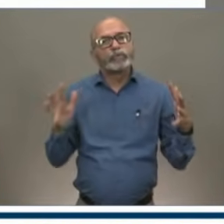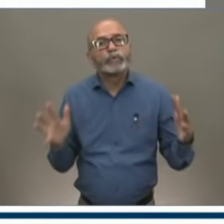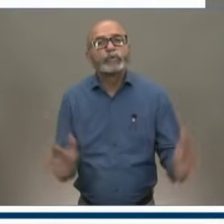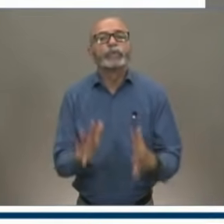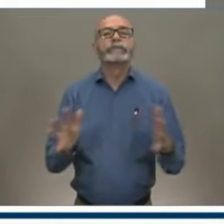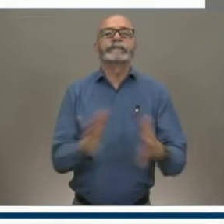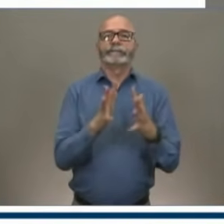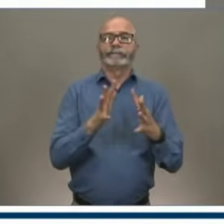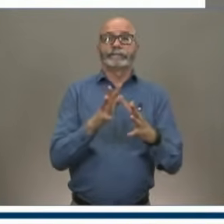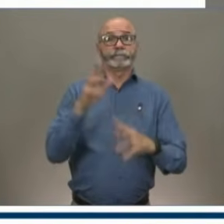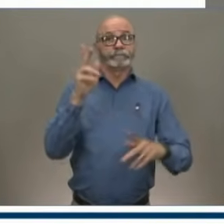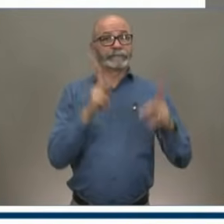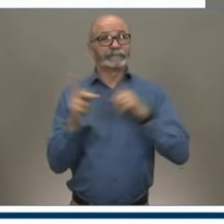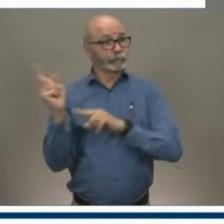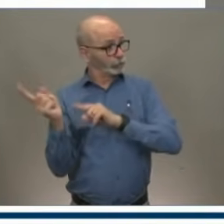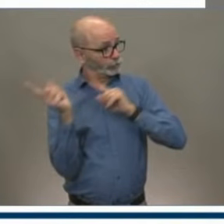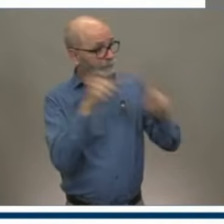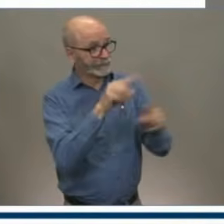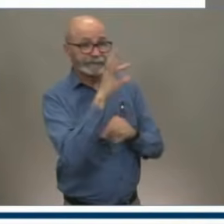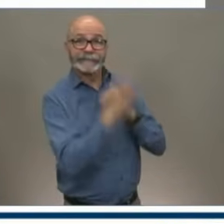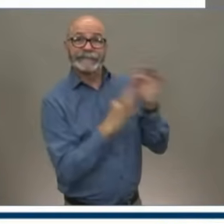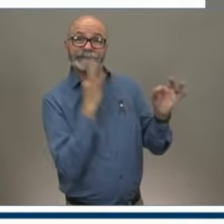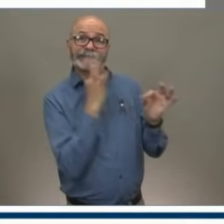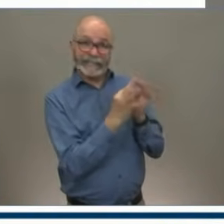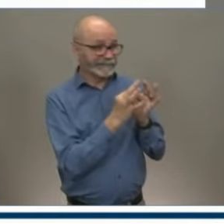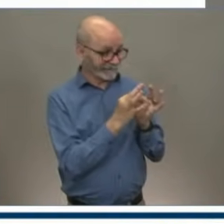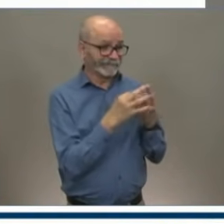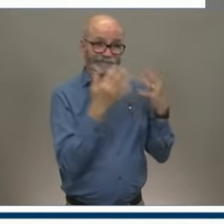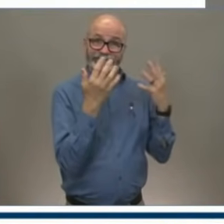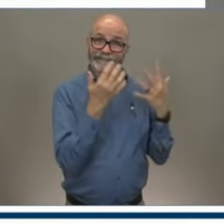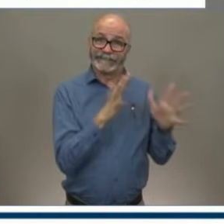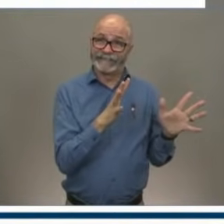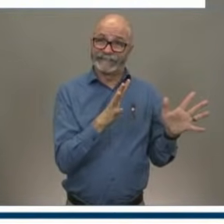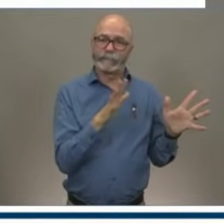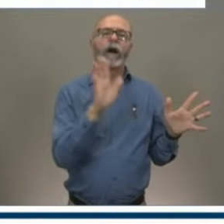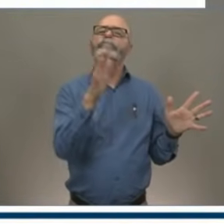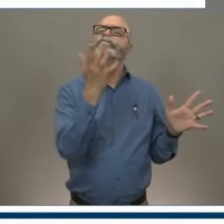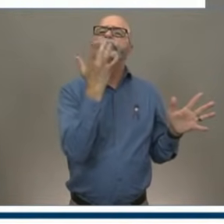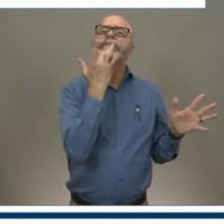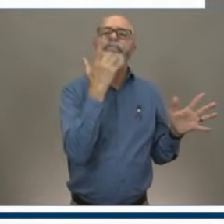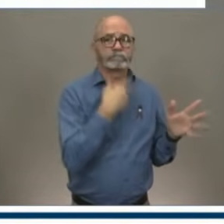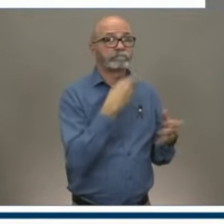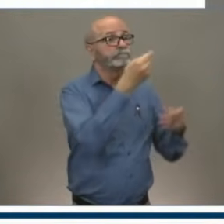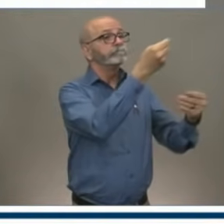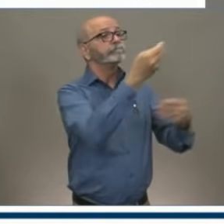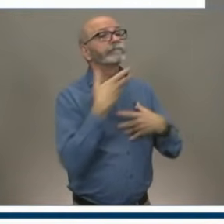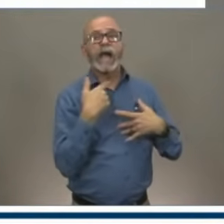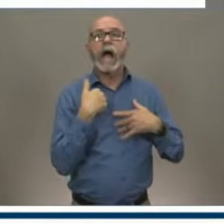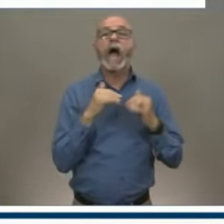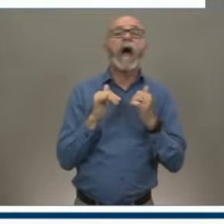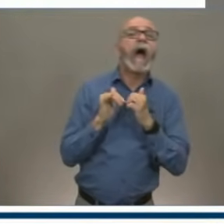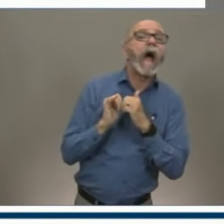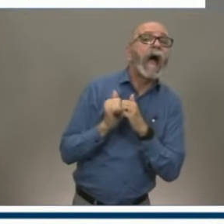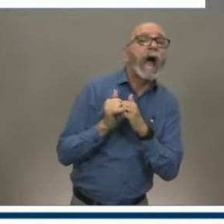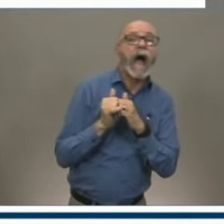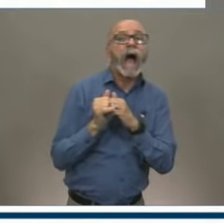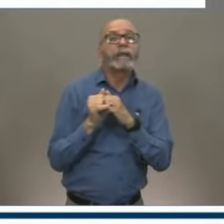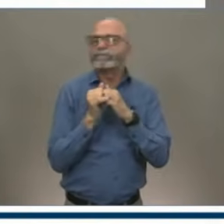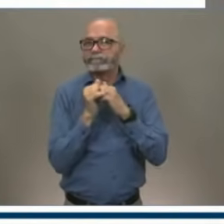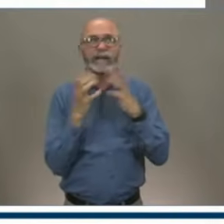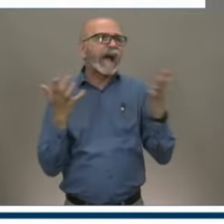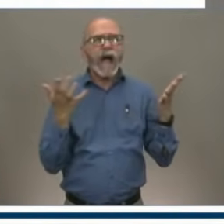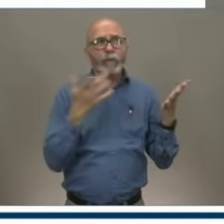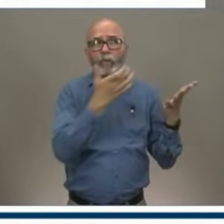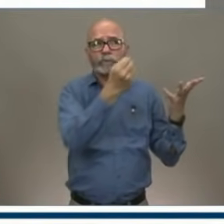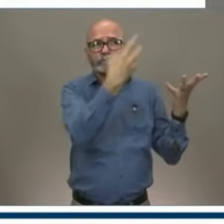testing to opt into the email result option if they're going to a primary assessment center. That doesn't